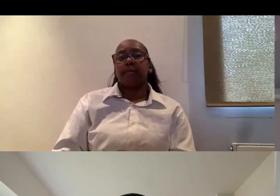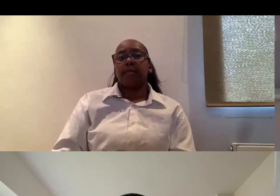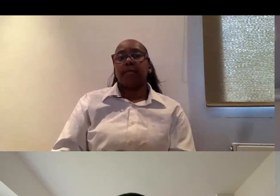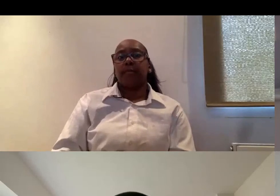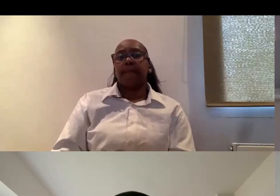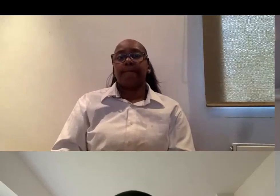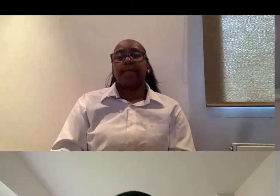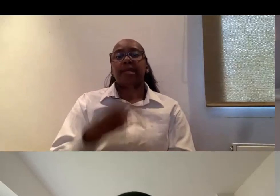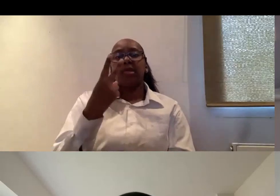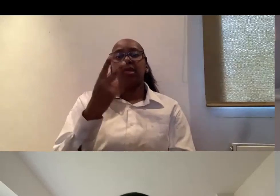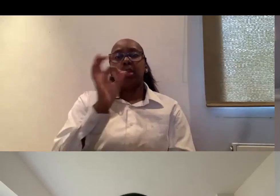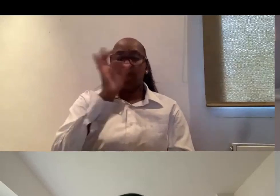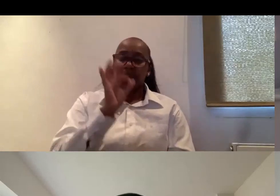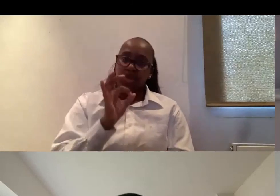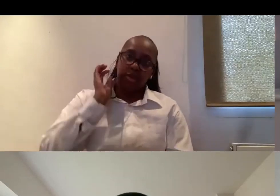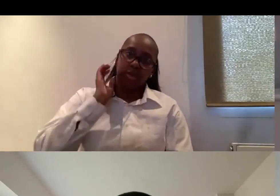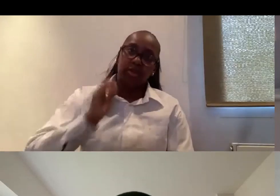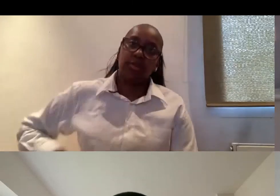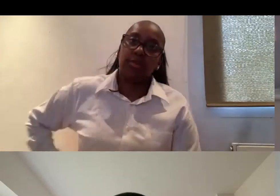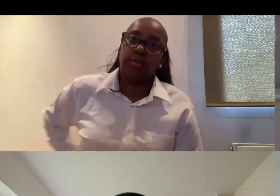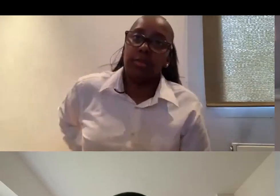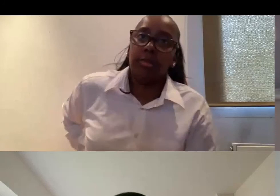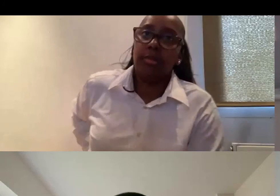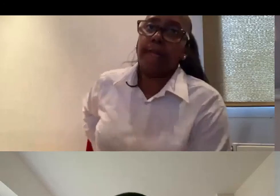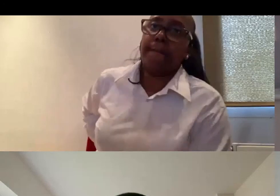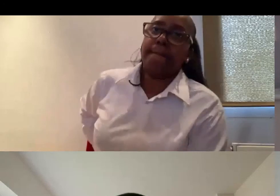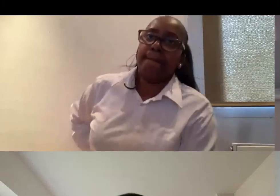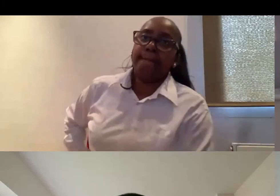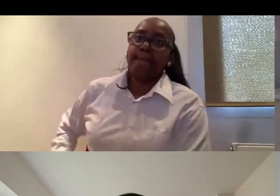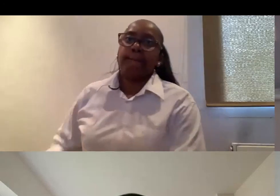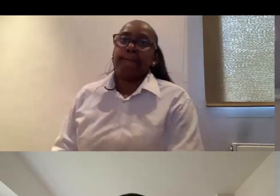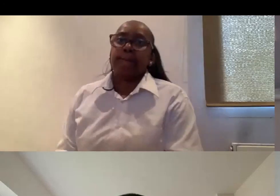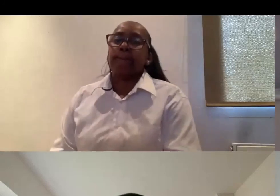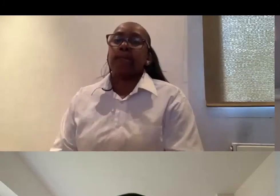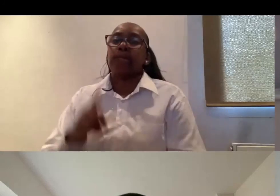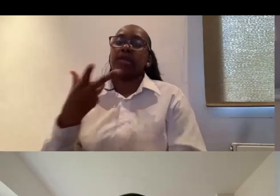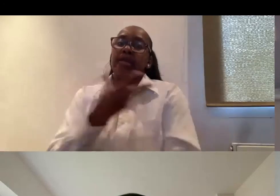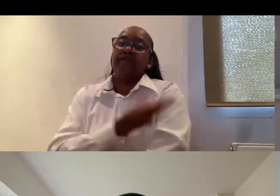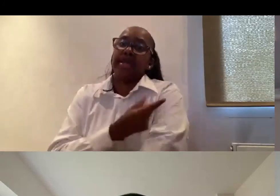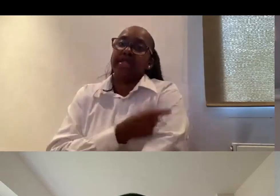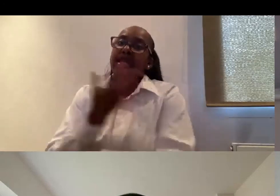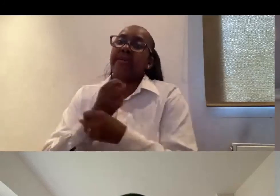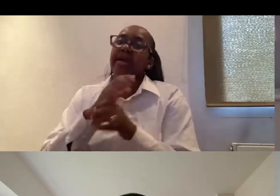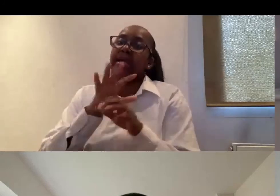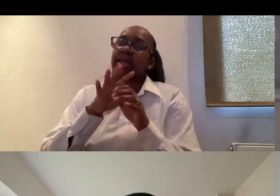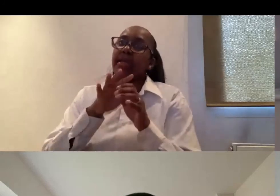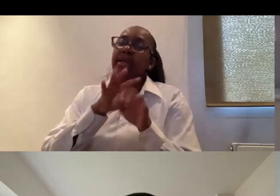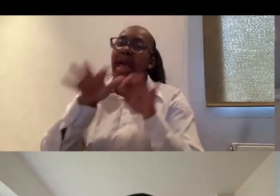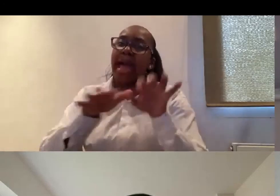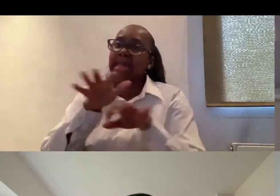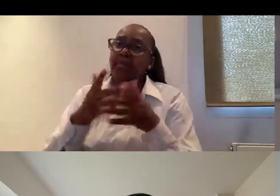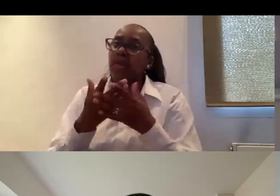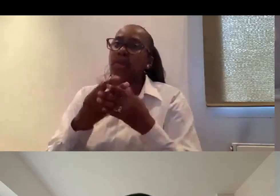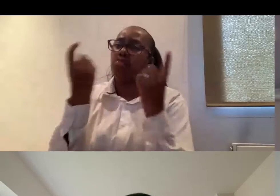but there's 2 questions in the chat and then we'll open the phone lines again. Does the vaccine contain any animal products, gelatin, and is